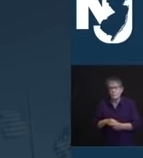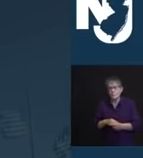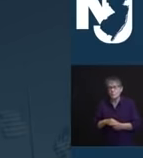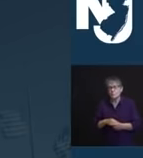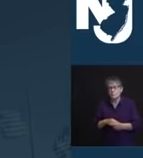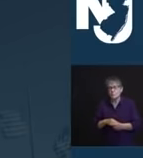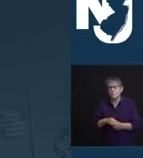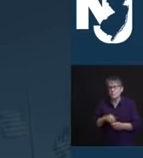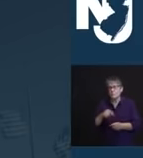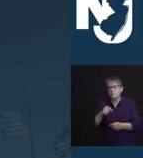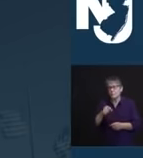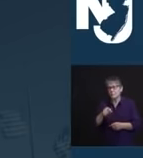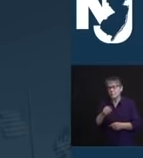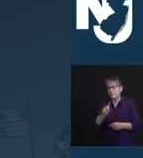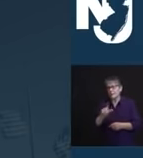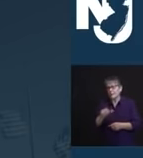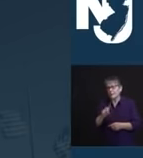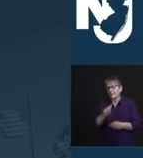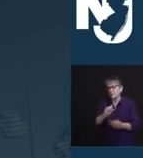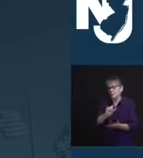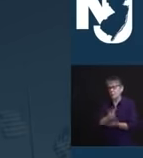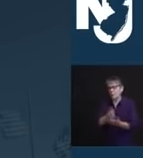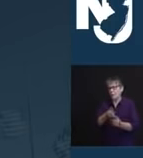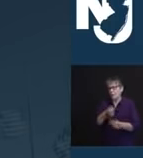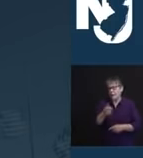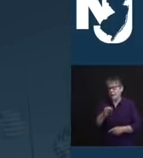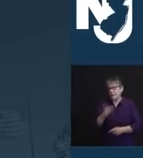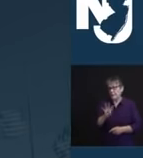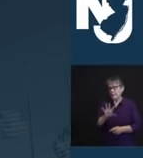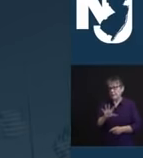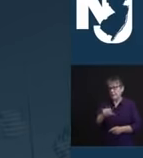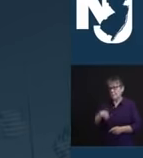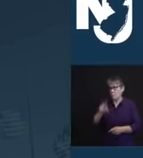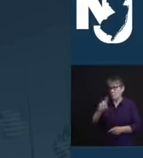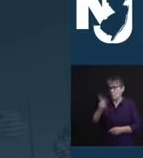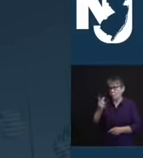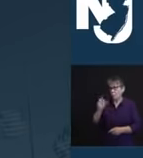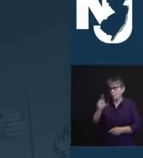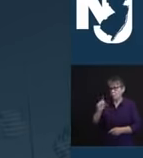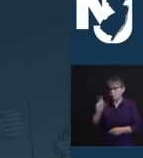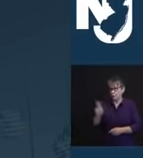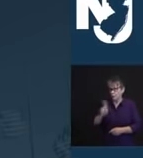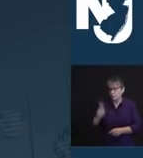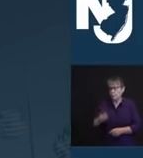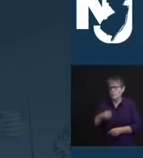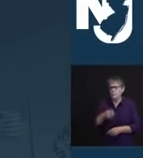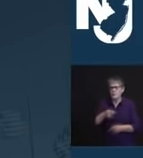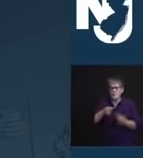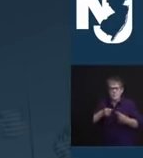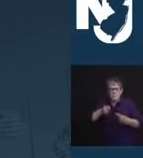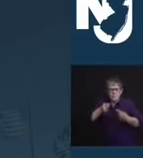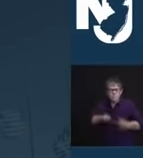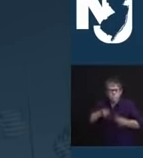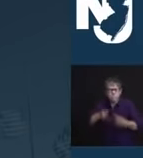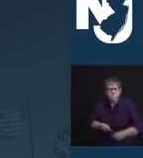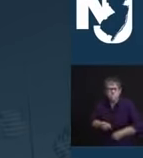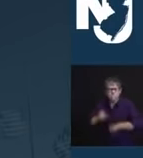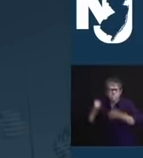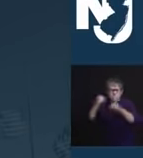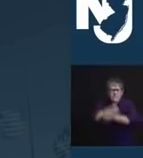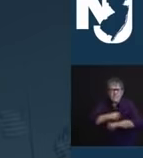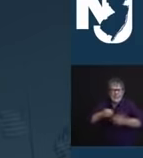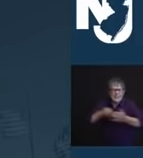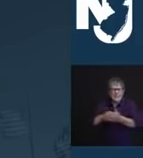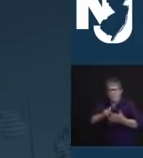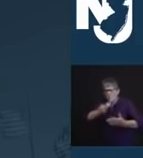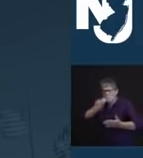He spent his public life breaking down institutional barriers of racism and prejudice, barriers he first encountered at Trenton